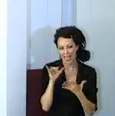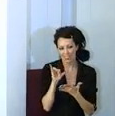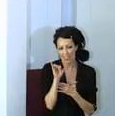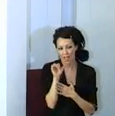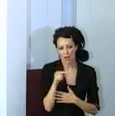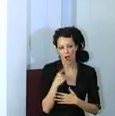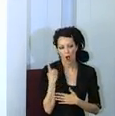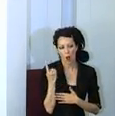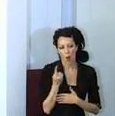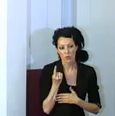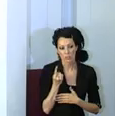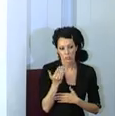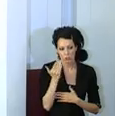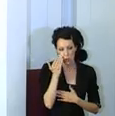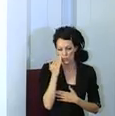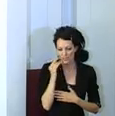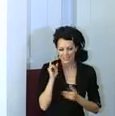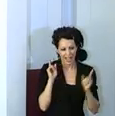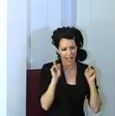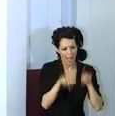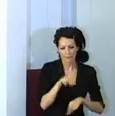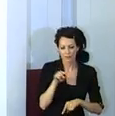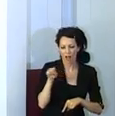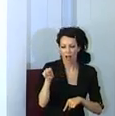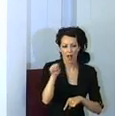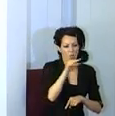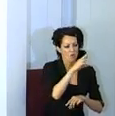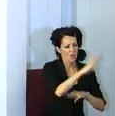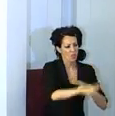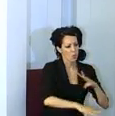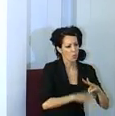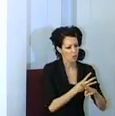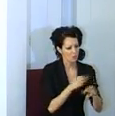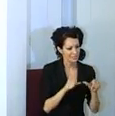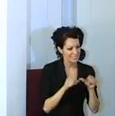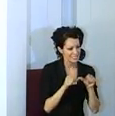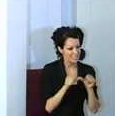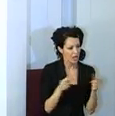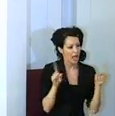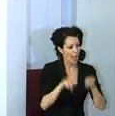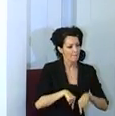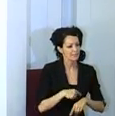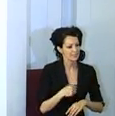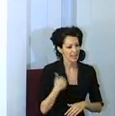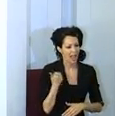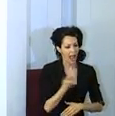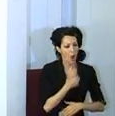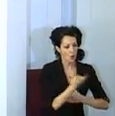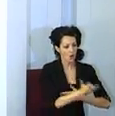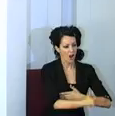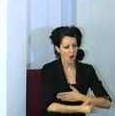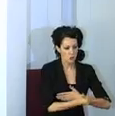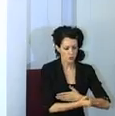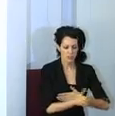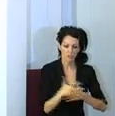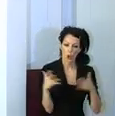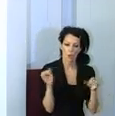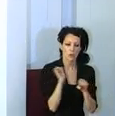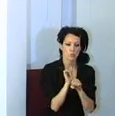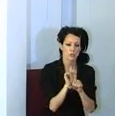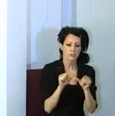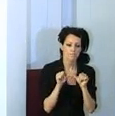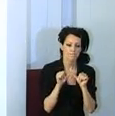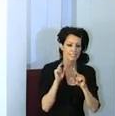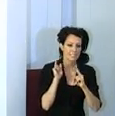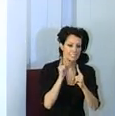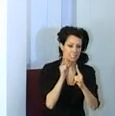do we know that this happens around the world, but it still happens in our own country. There is still much work for us to do, sisters and